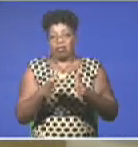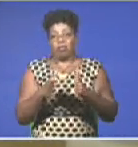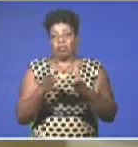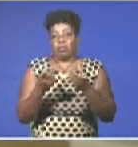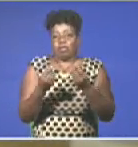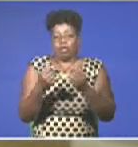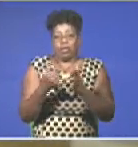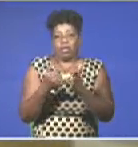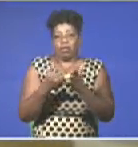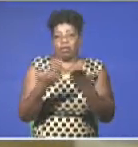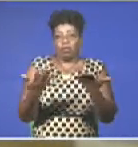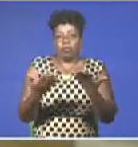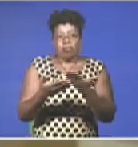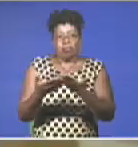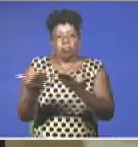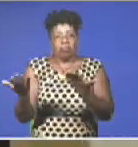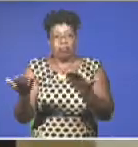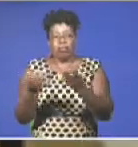impunity.